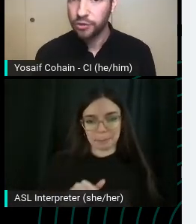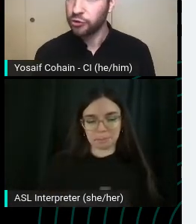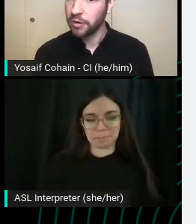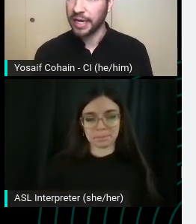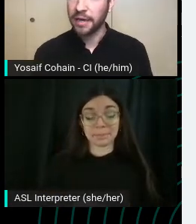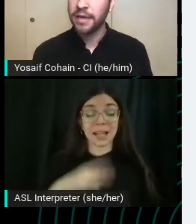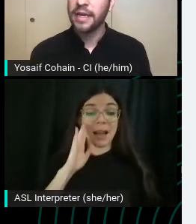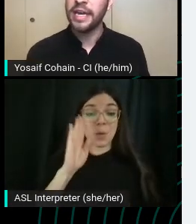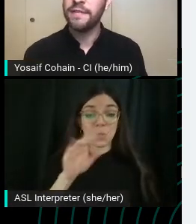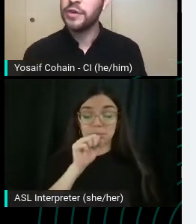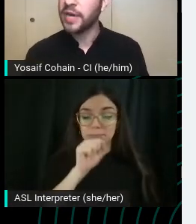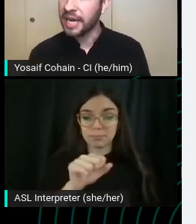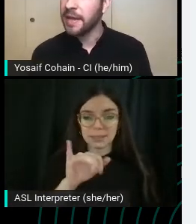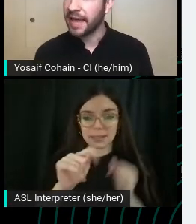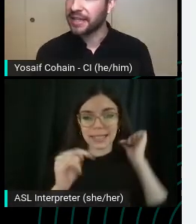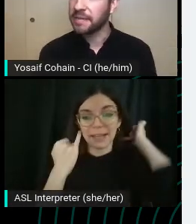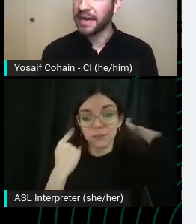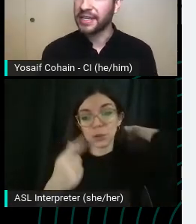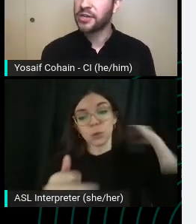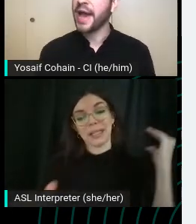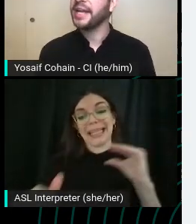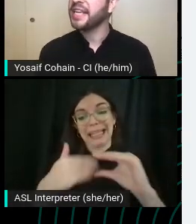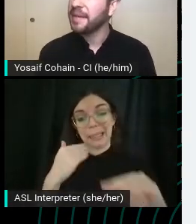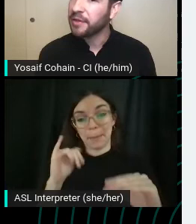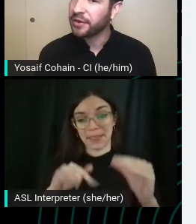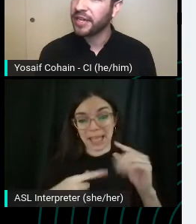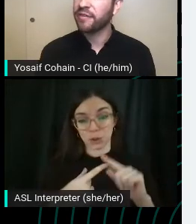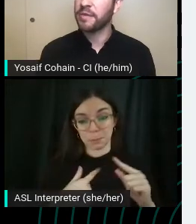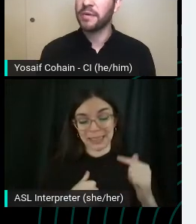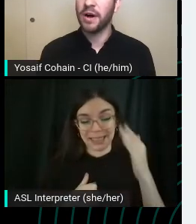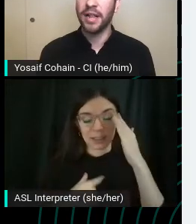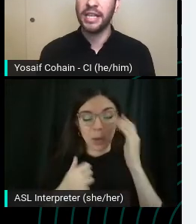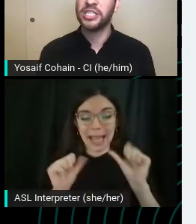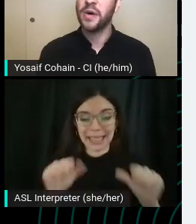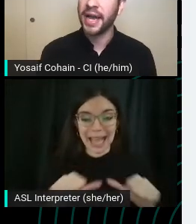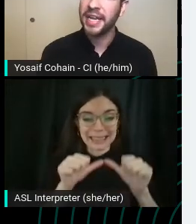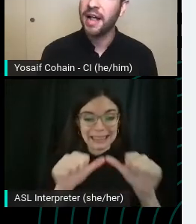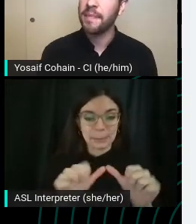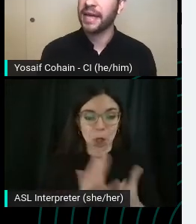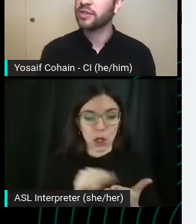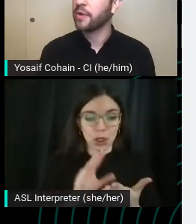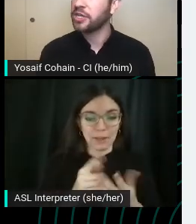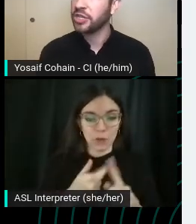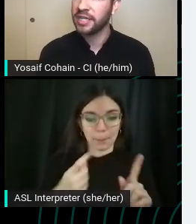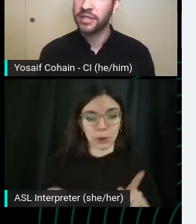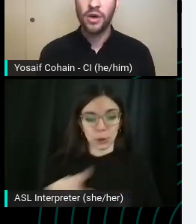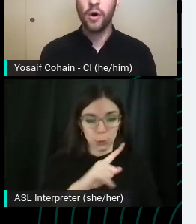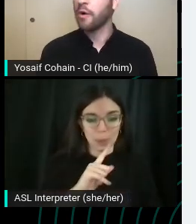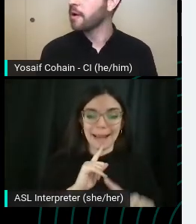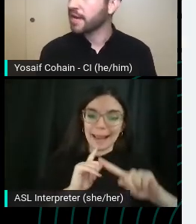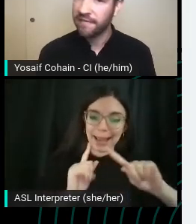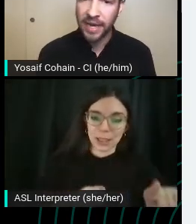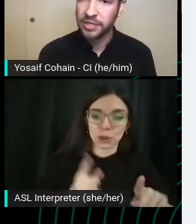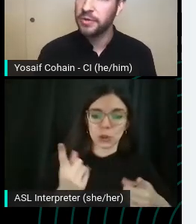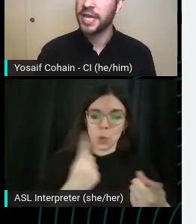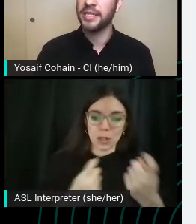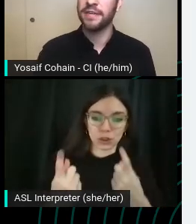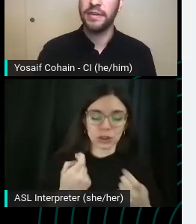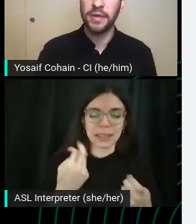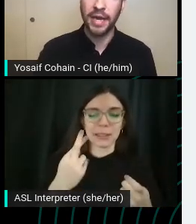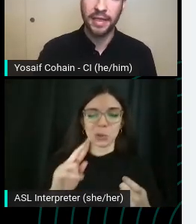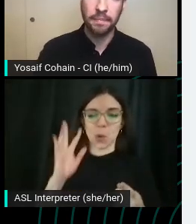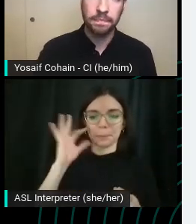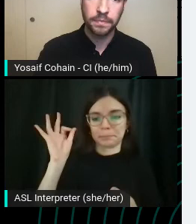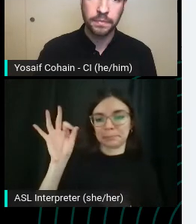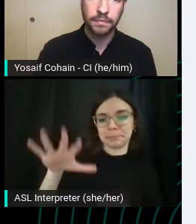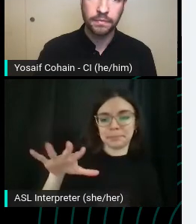it, truly, if you email that to me so I can keep learning from you all and so I can help answer questions or give my 2 cents if you